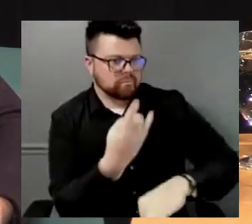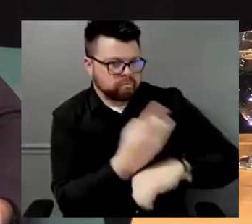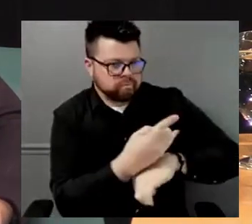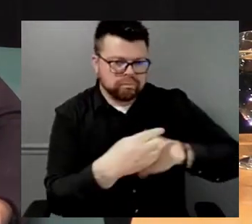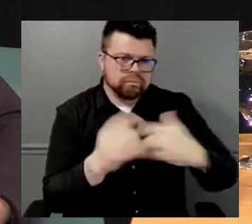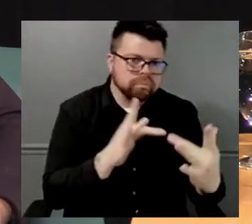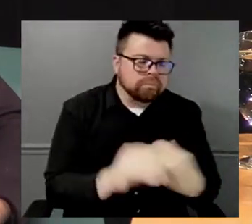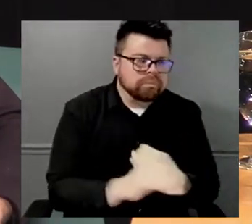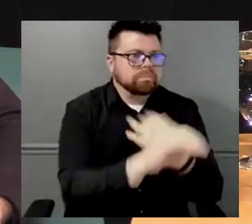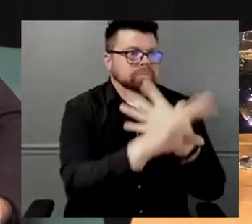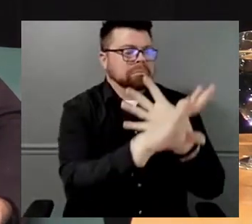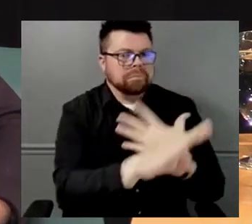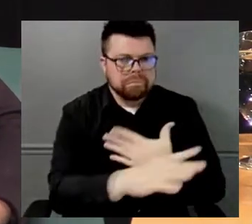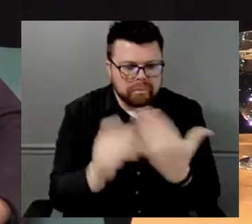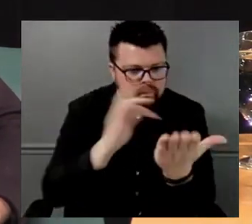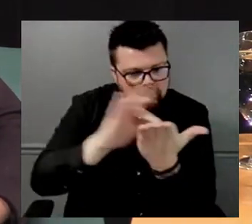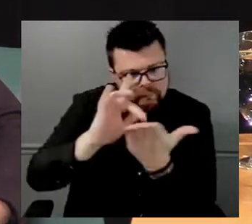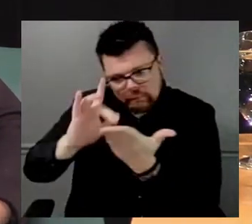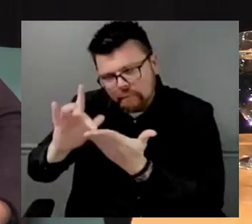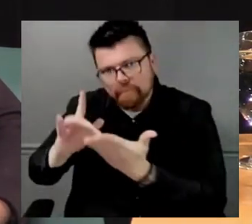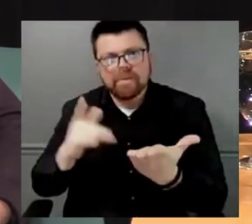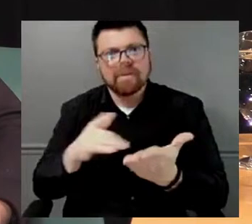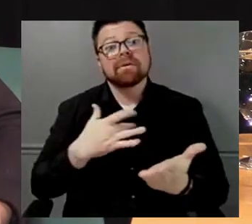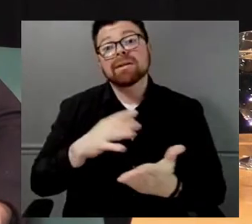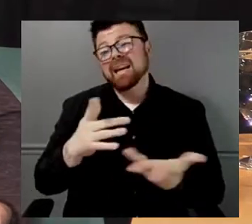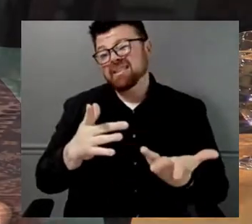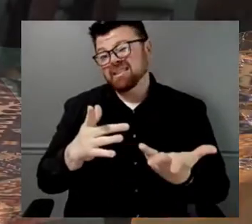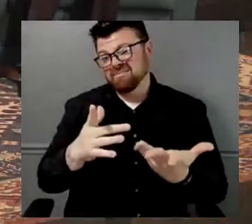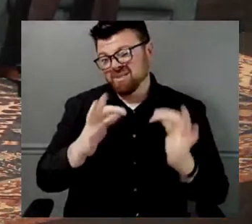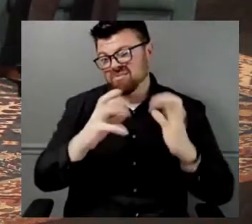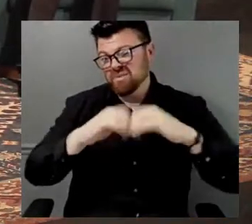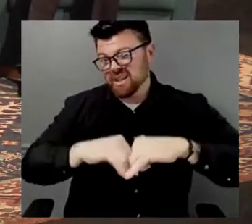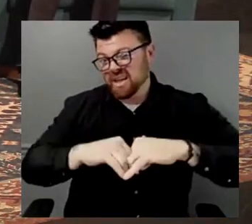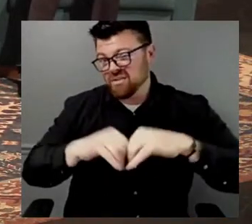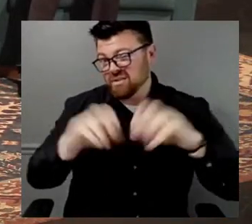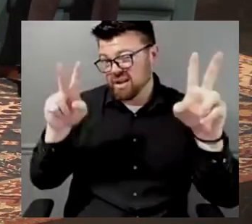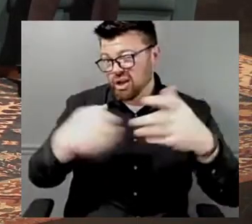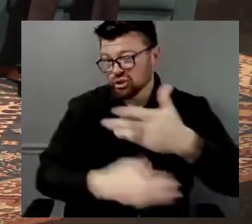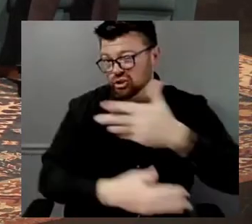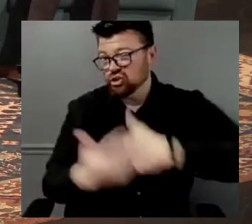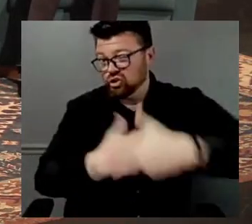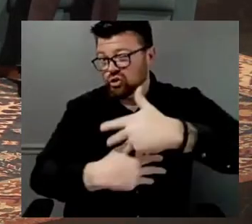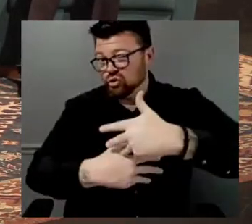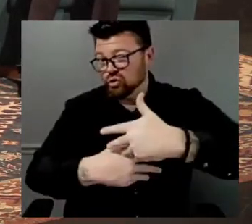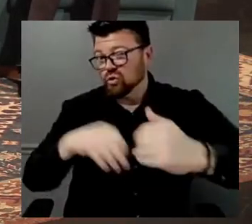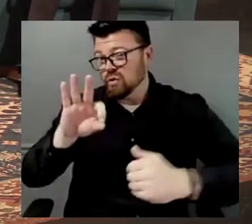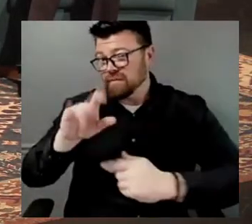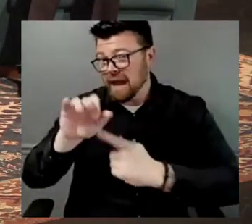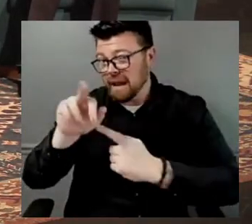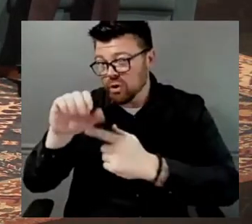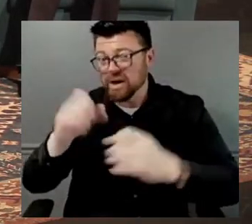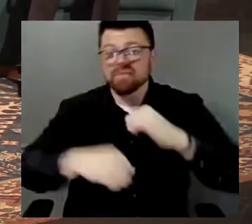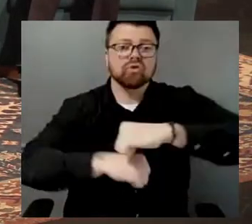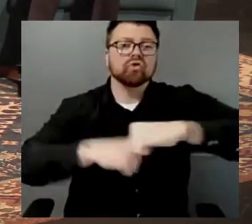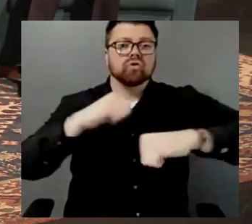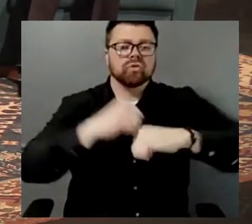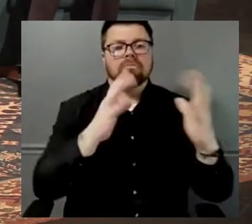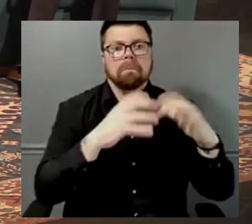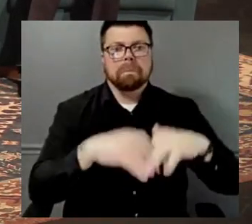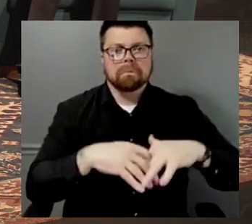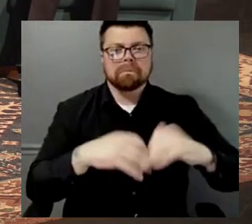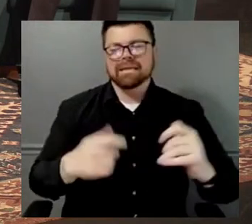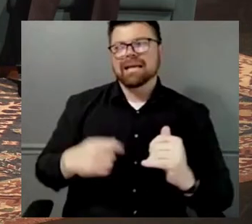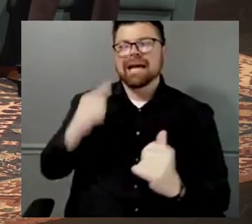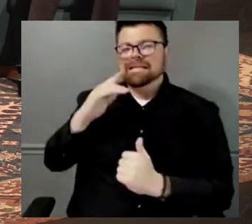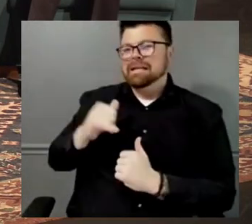place, I think is destructive to the social fabric. Now, well, I sound like an old person, maybe, but sitting in a restaurant and